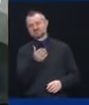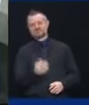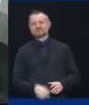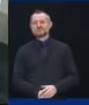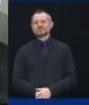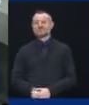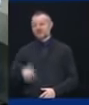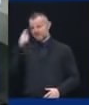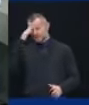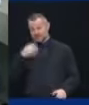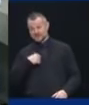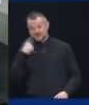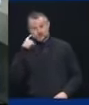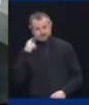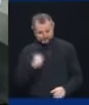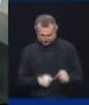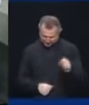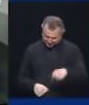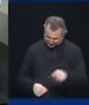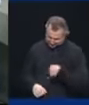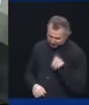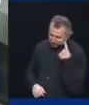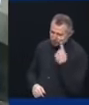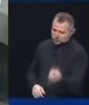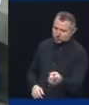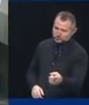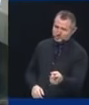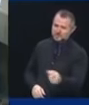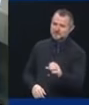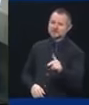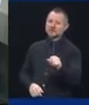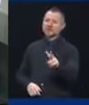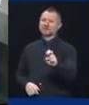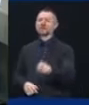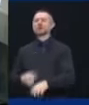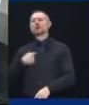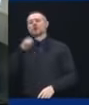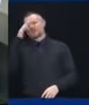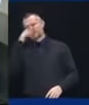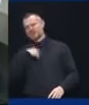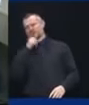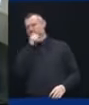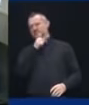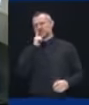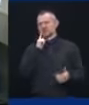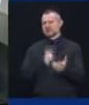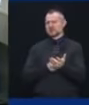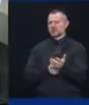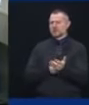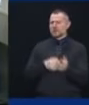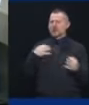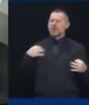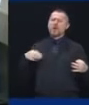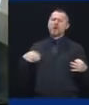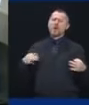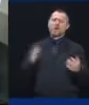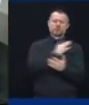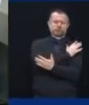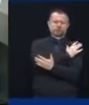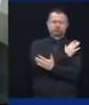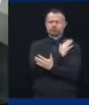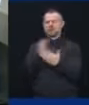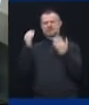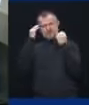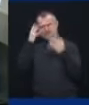Governor, can you hear me? Yes, sir, Dave. Hey, Governor, I wanted to ask you just went over a lot of material for about almost